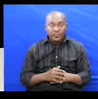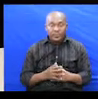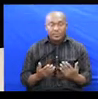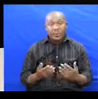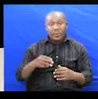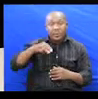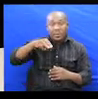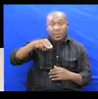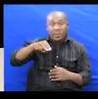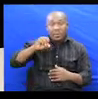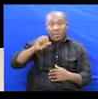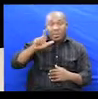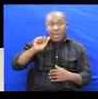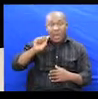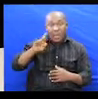molarity